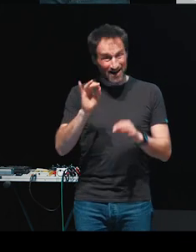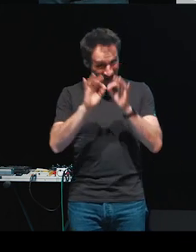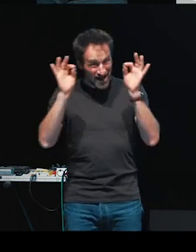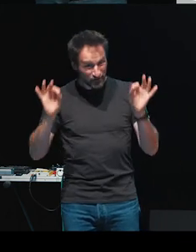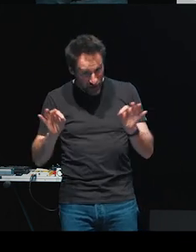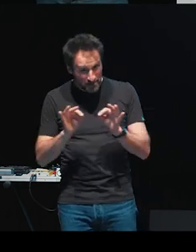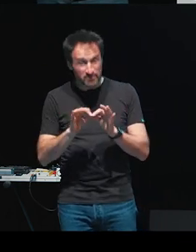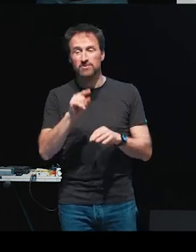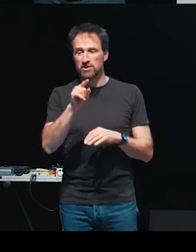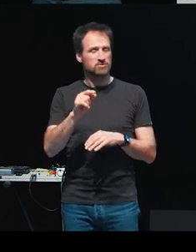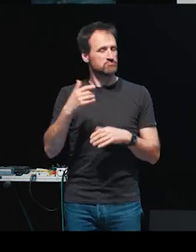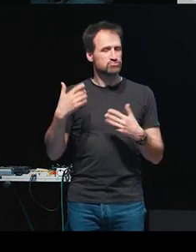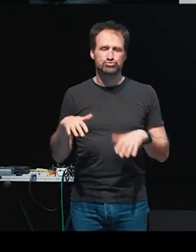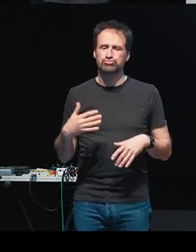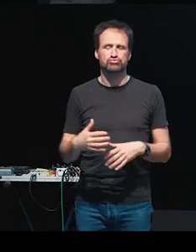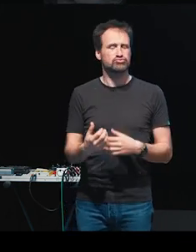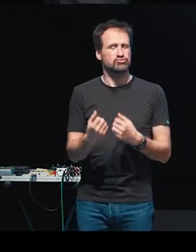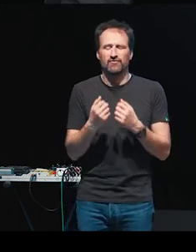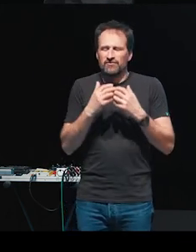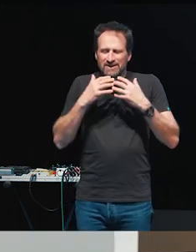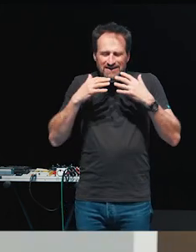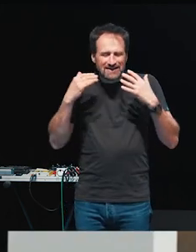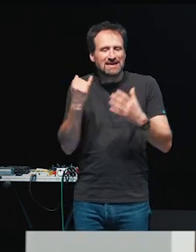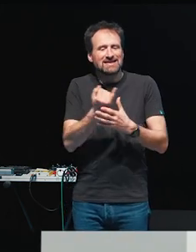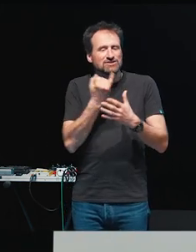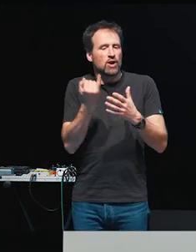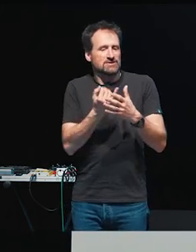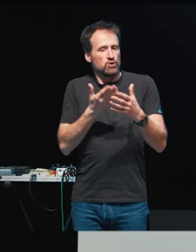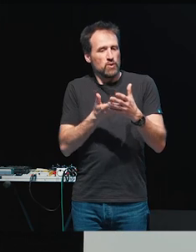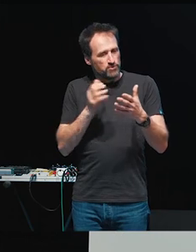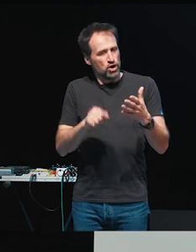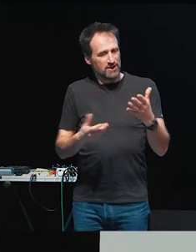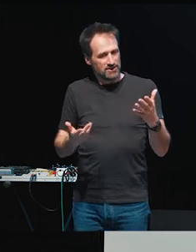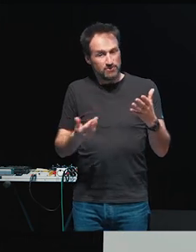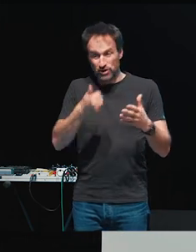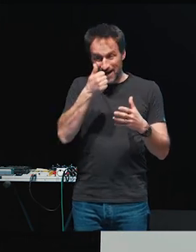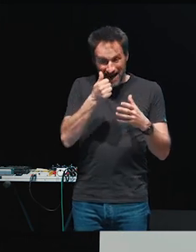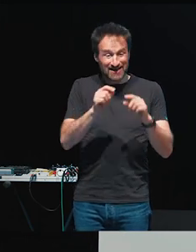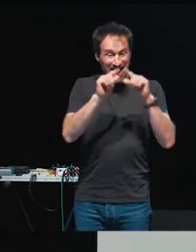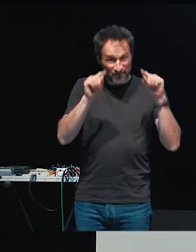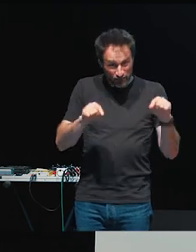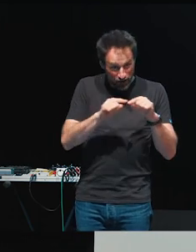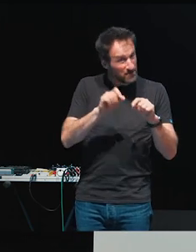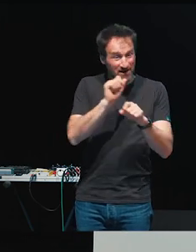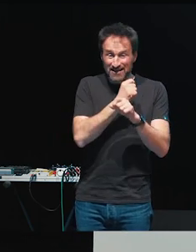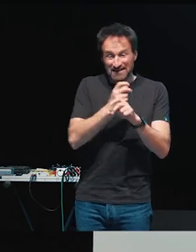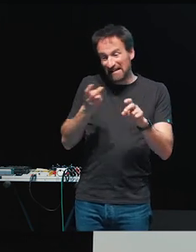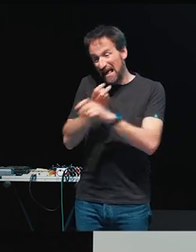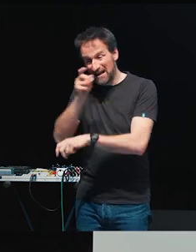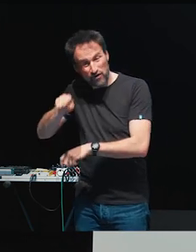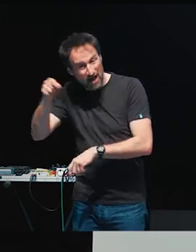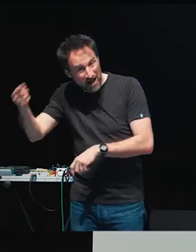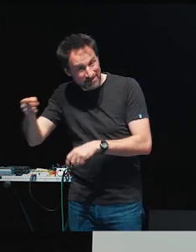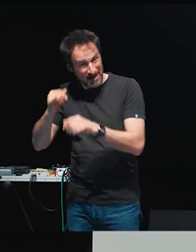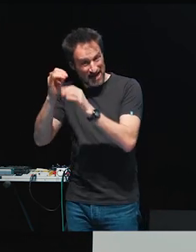a heavy amount of isolation. That means one iframe cannot hack another iframe, which is vital when